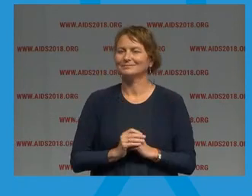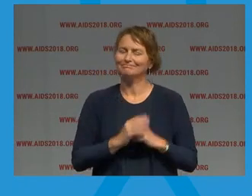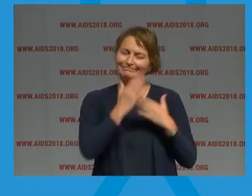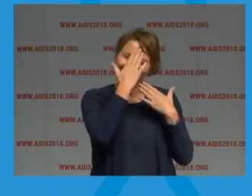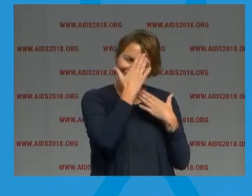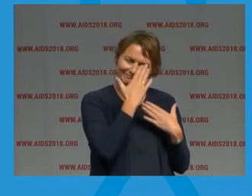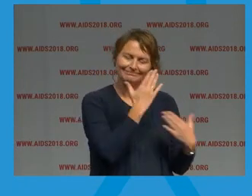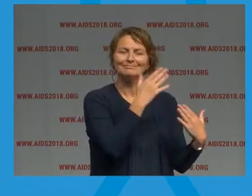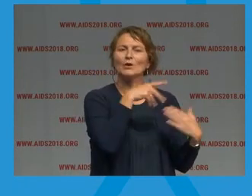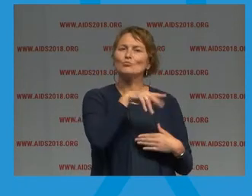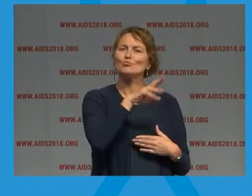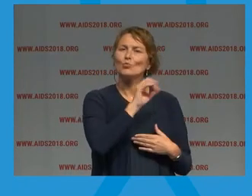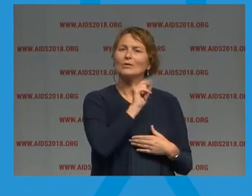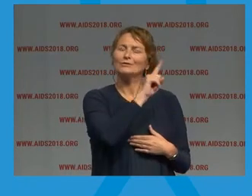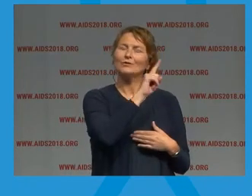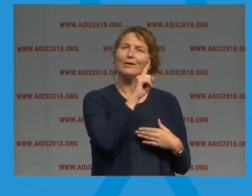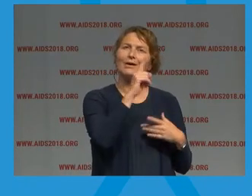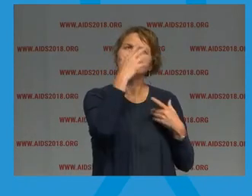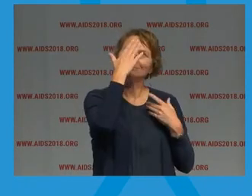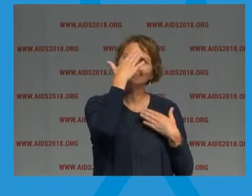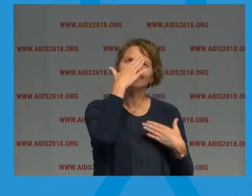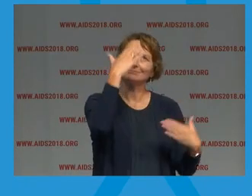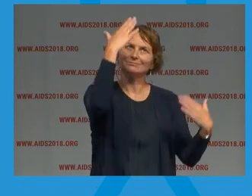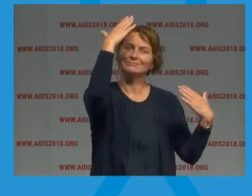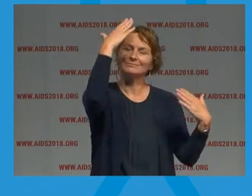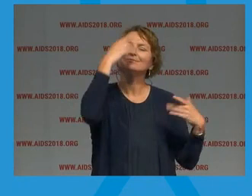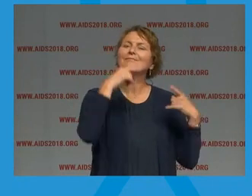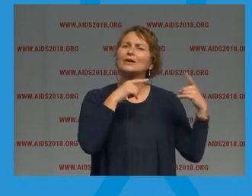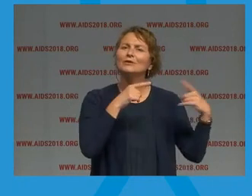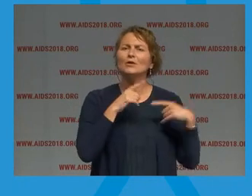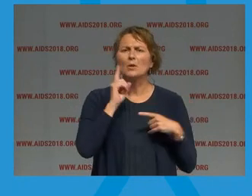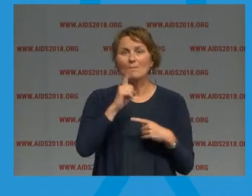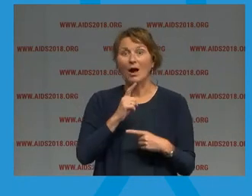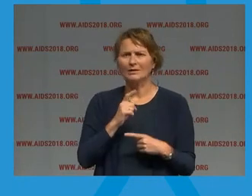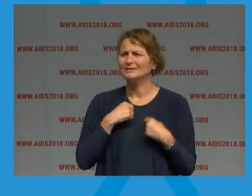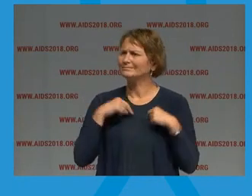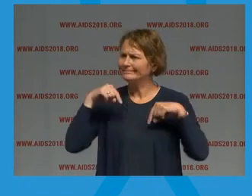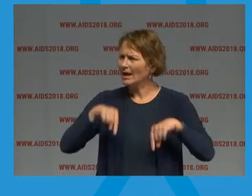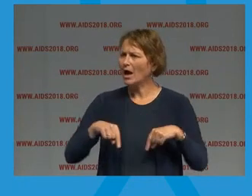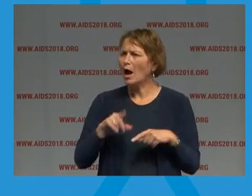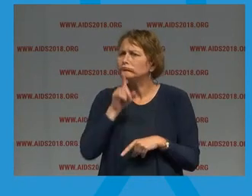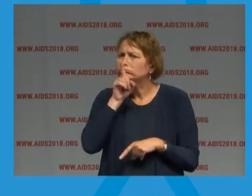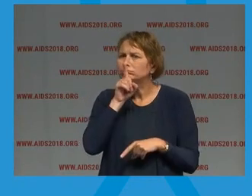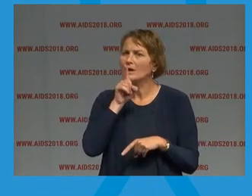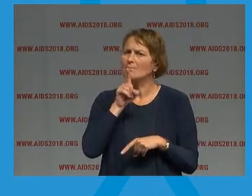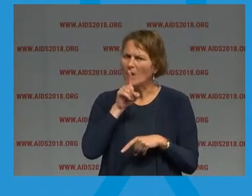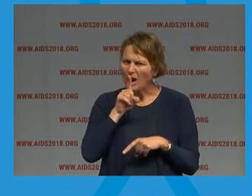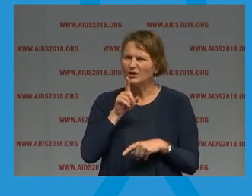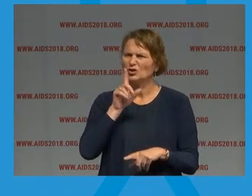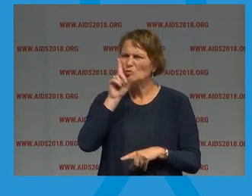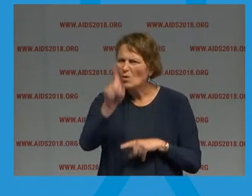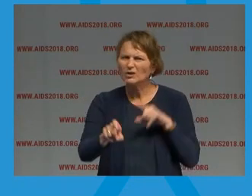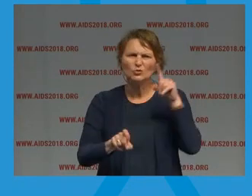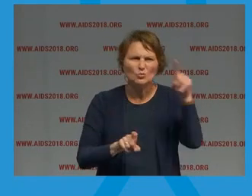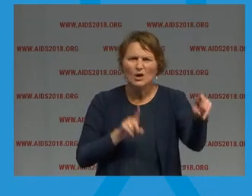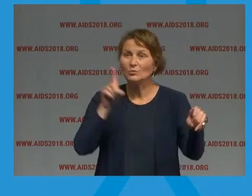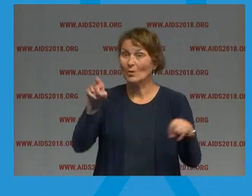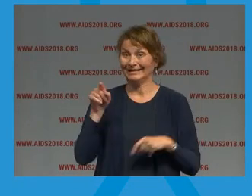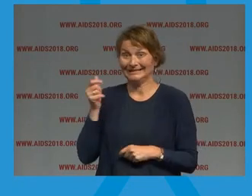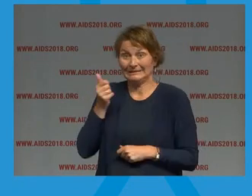honor to Prudence's legacy, we also need to ask hard questions, as that is what Prudence did so